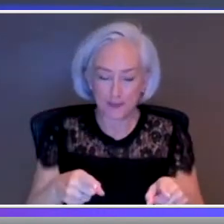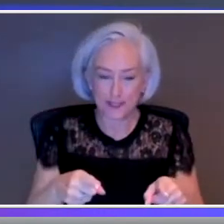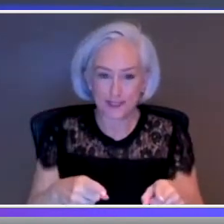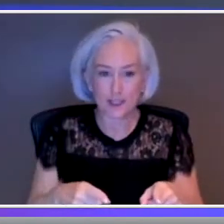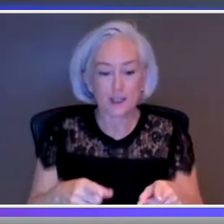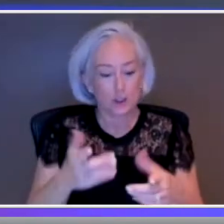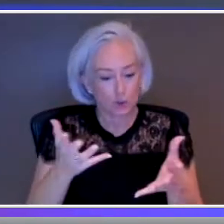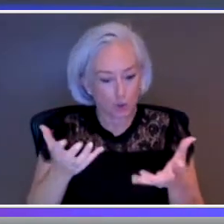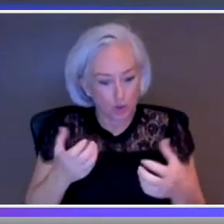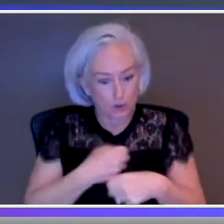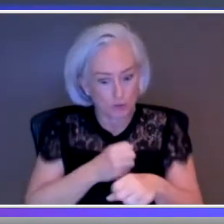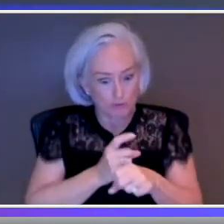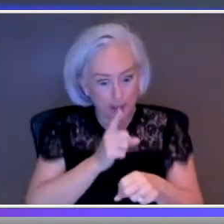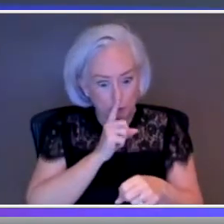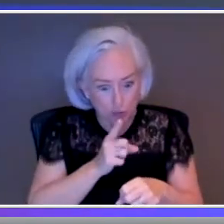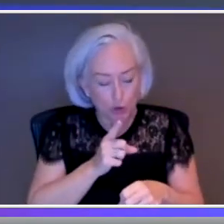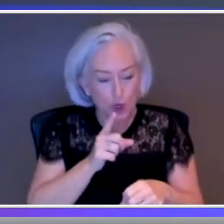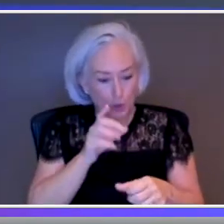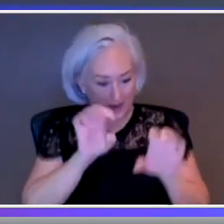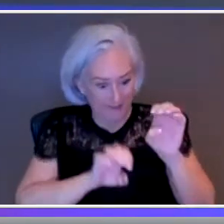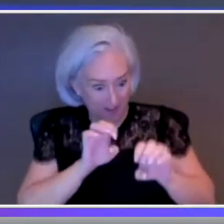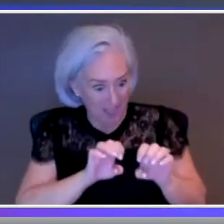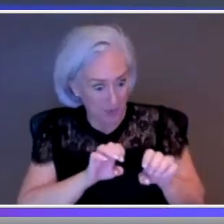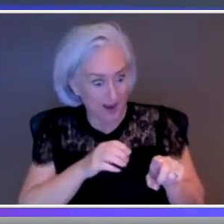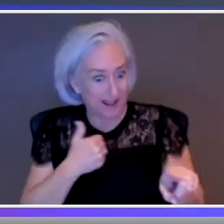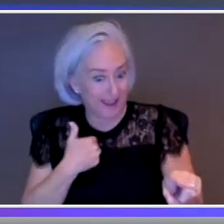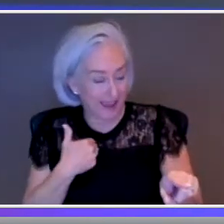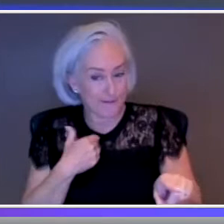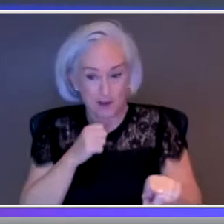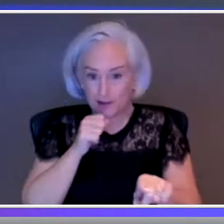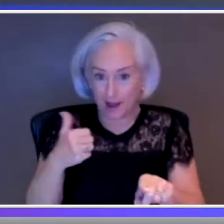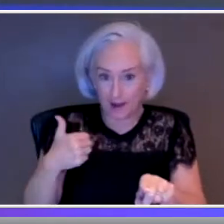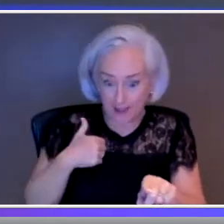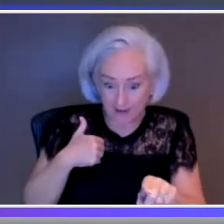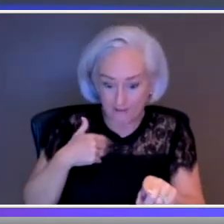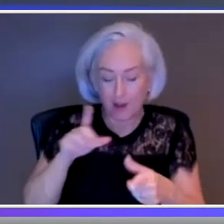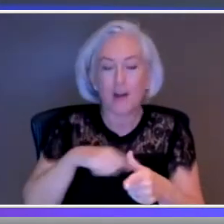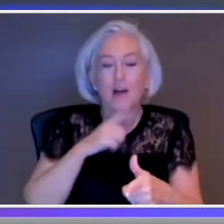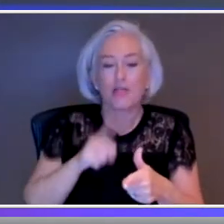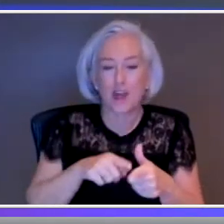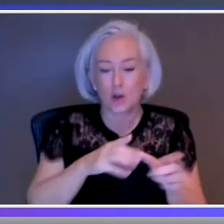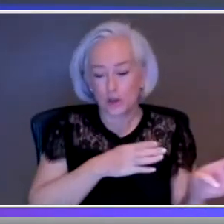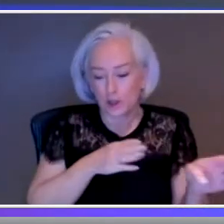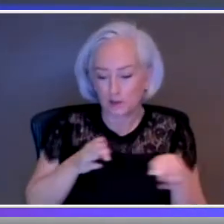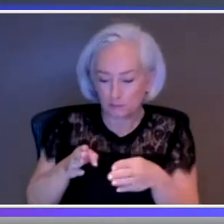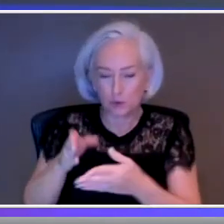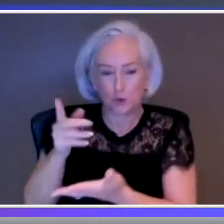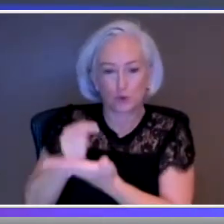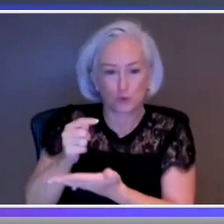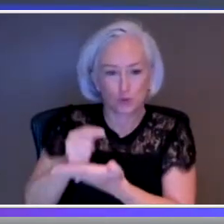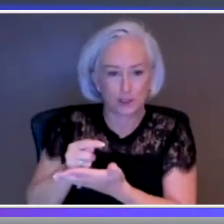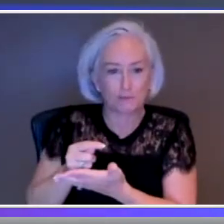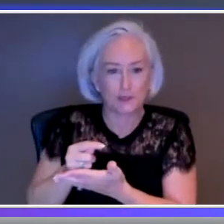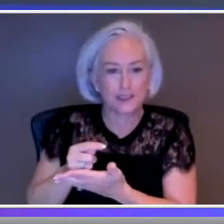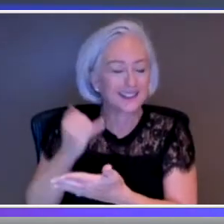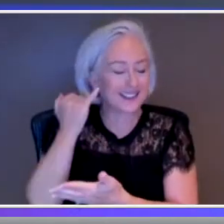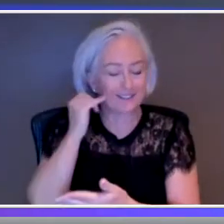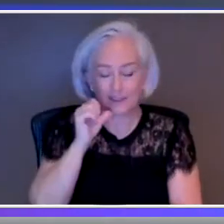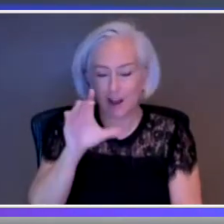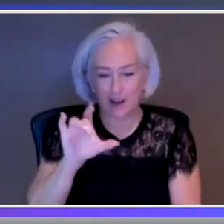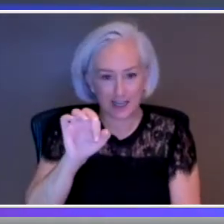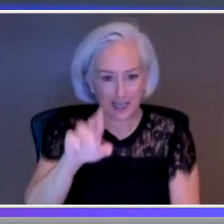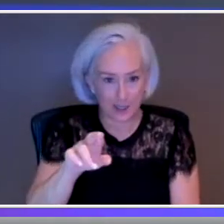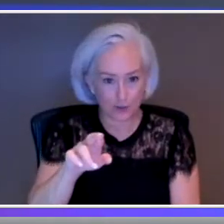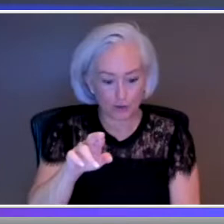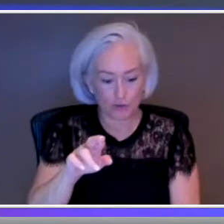for other stuff. Most of the time in this treatment algorithm, you'll start with medications, because if the medications can help you